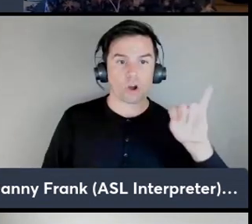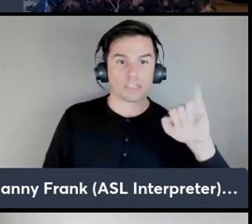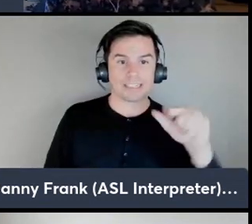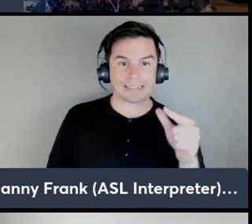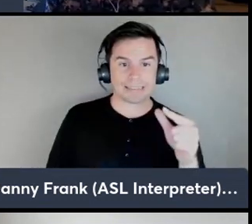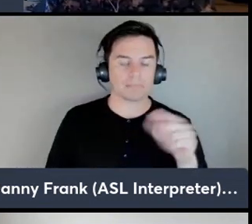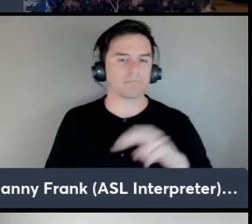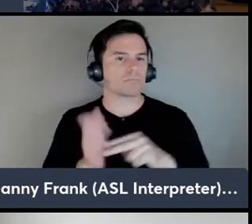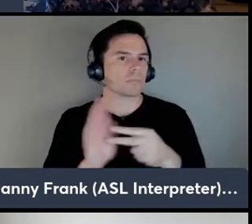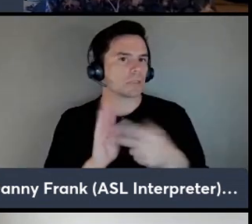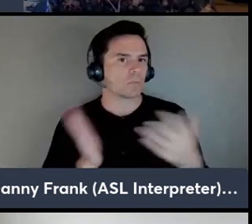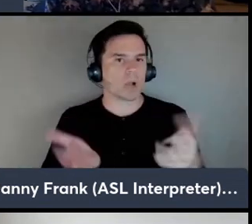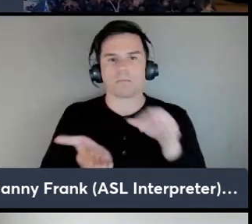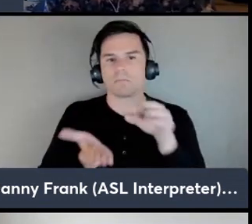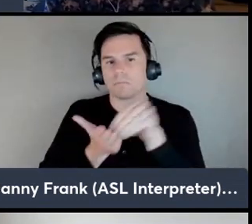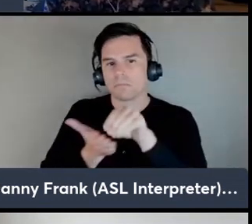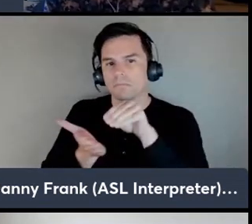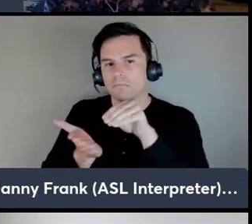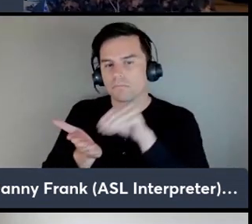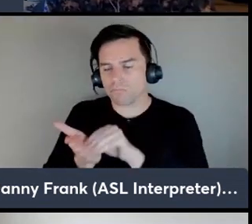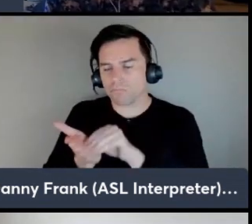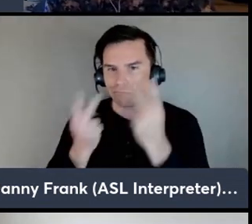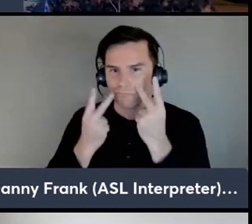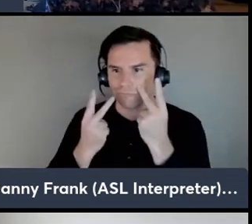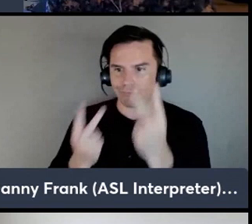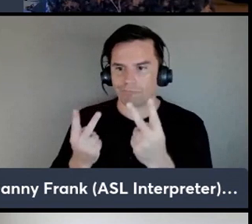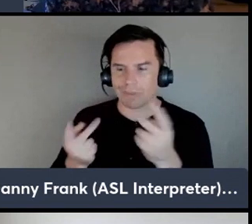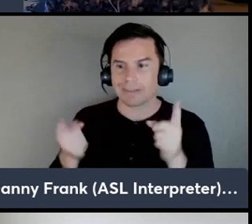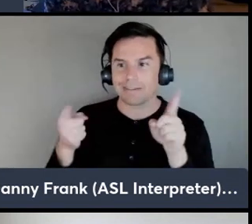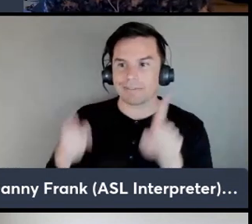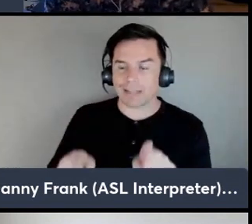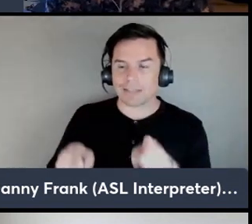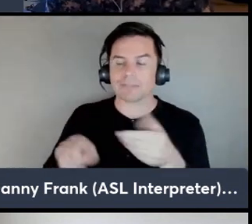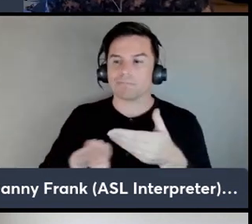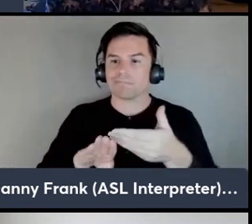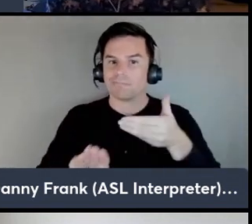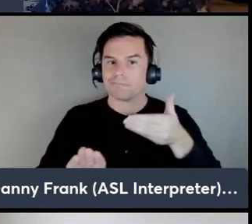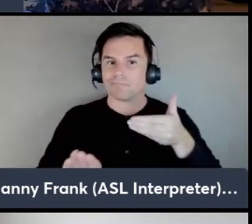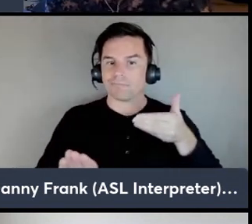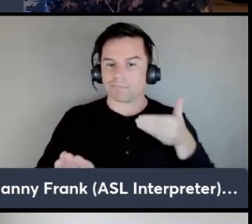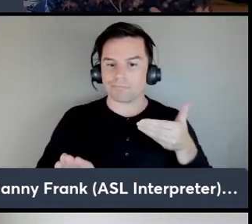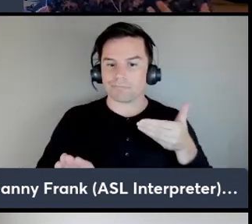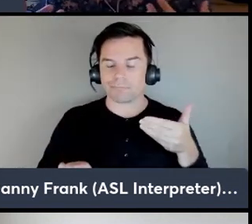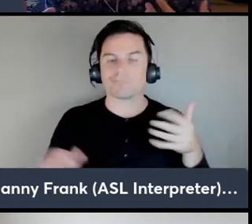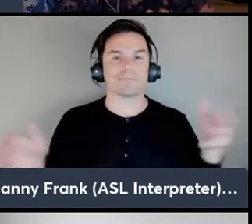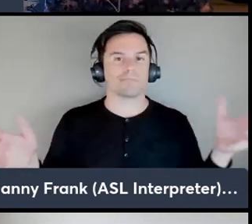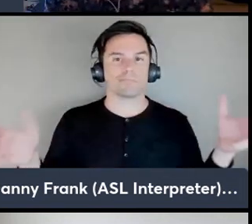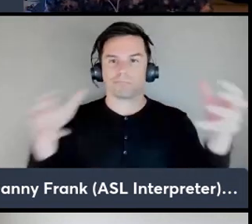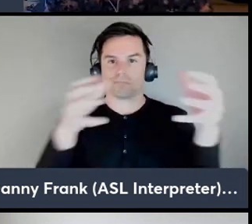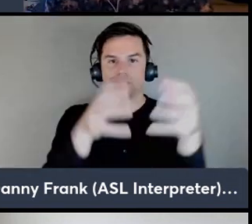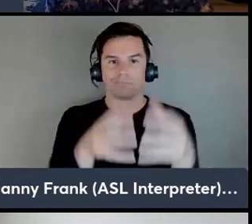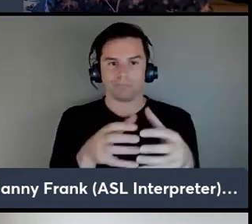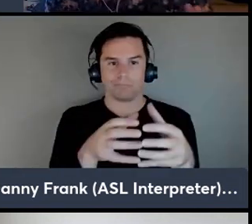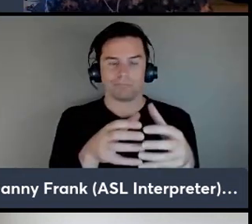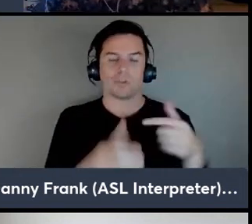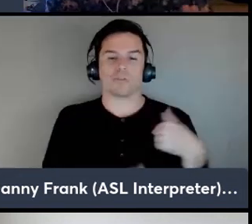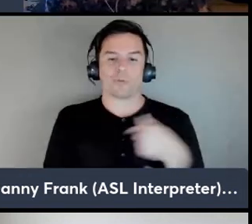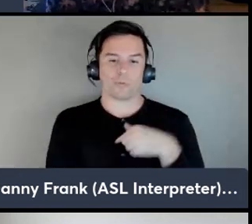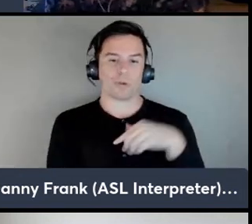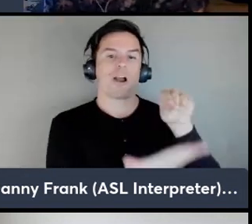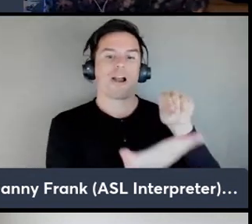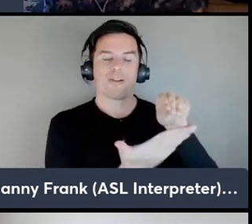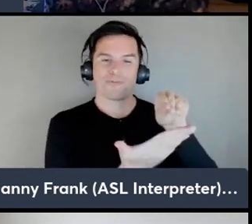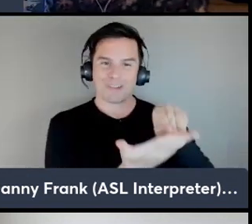recording and viewing events of the past, just keeping up. So putting those together, we are recording the history of data